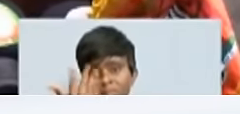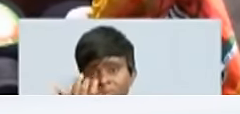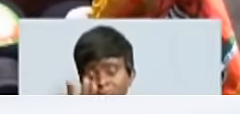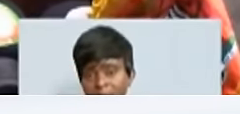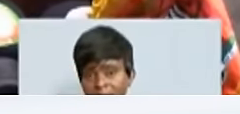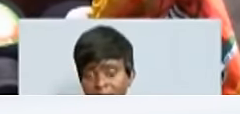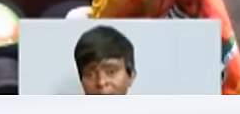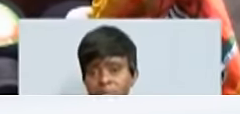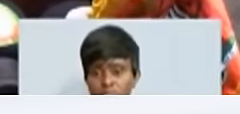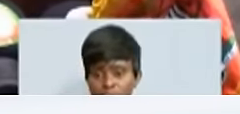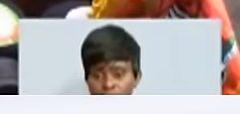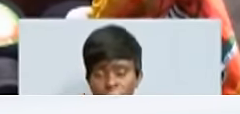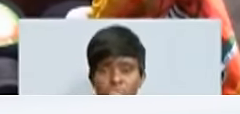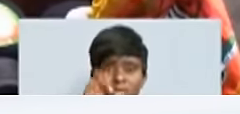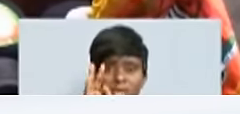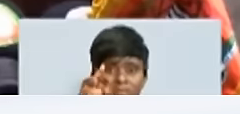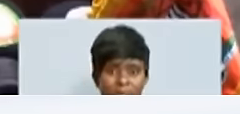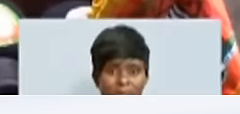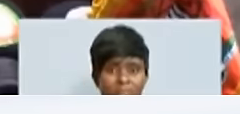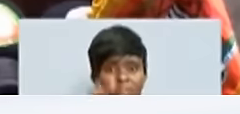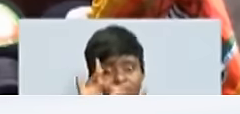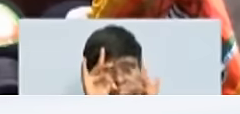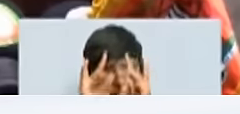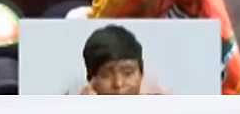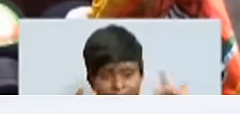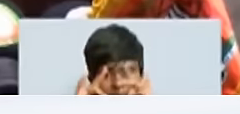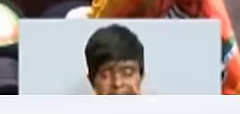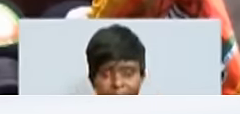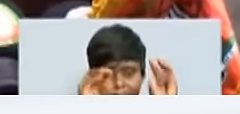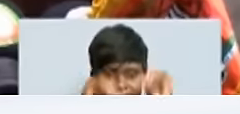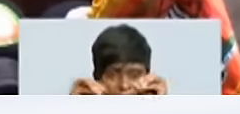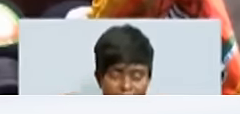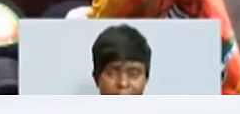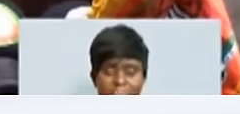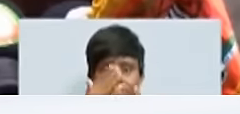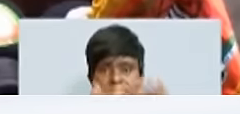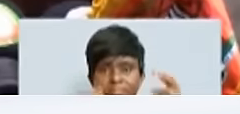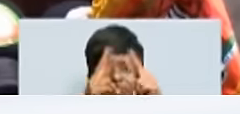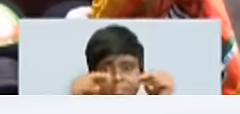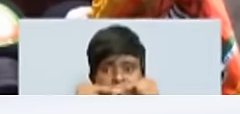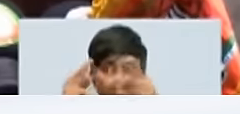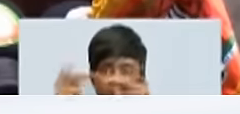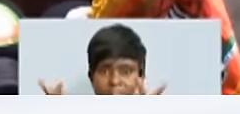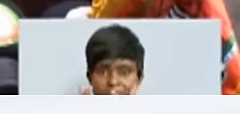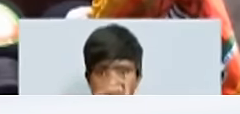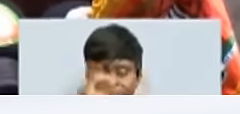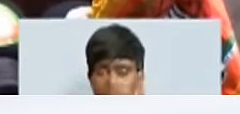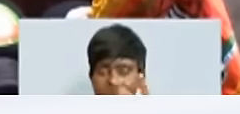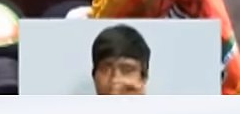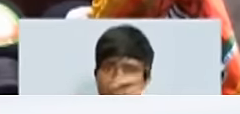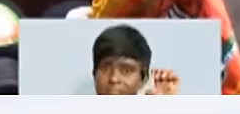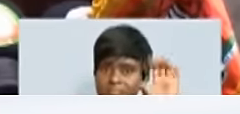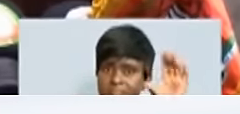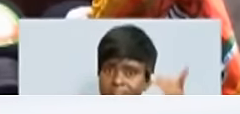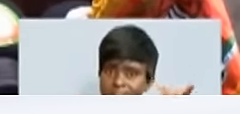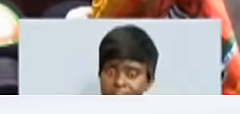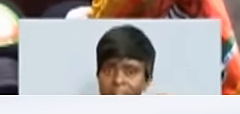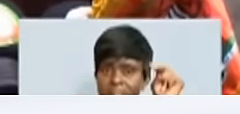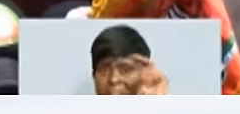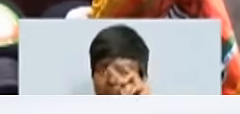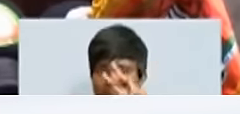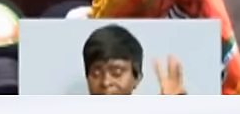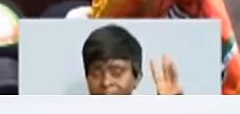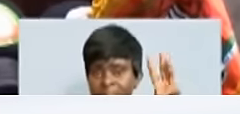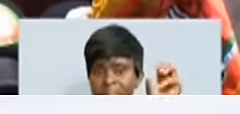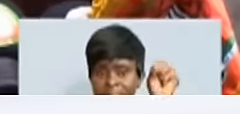15 new FM transmitters have been installed in some rural districts of Eastern Province, Northern,